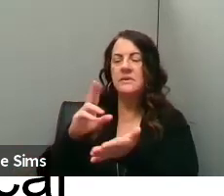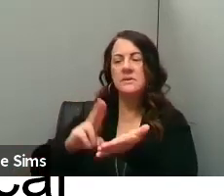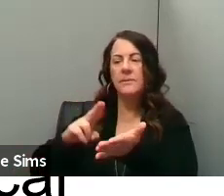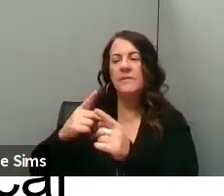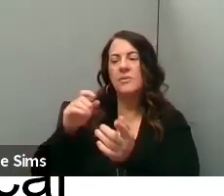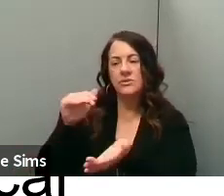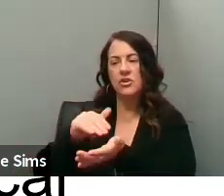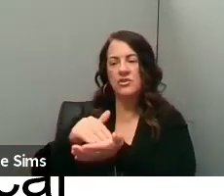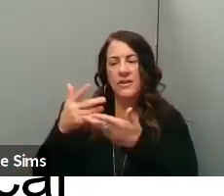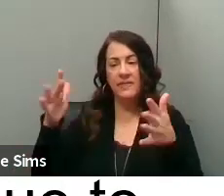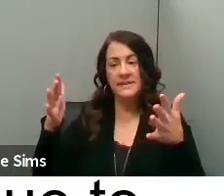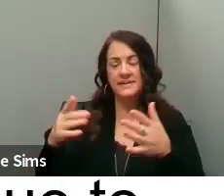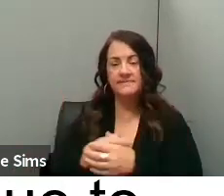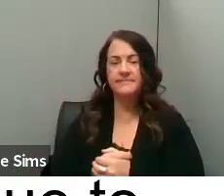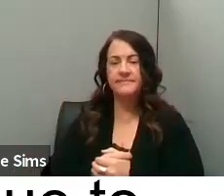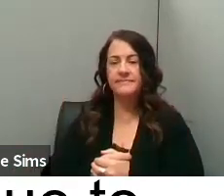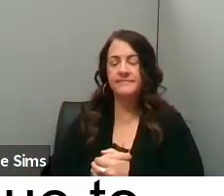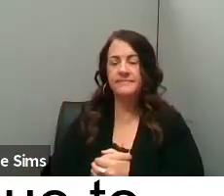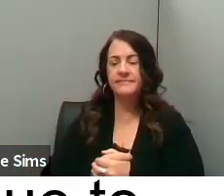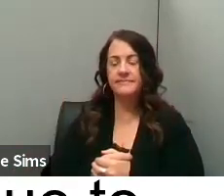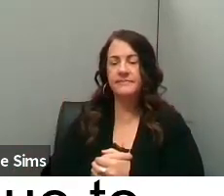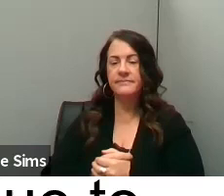Next slide, please.